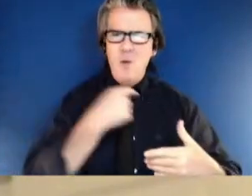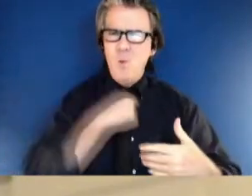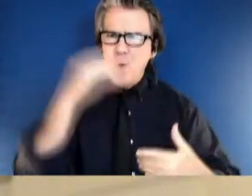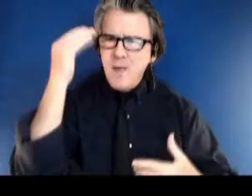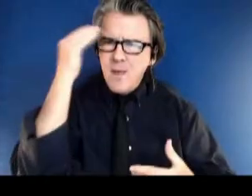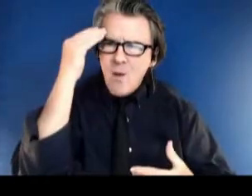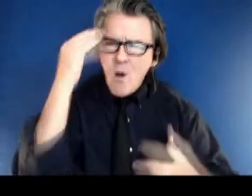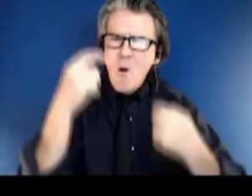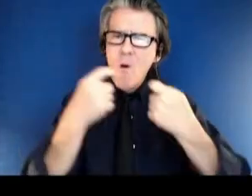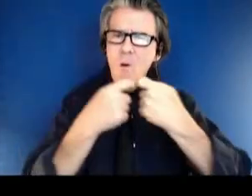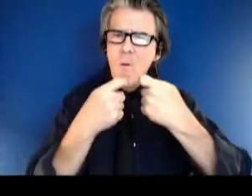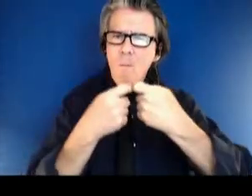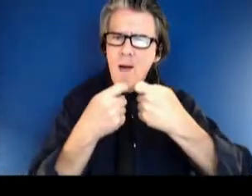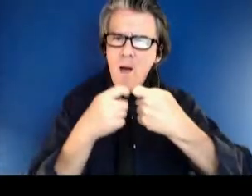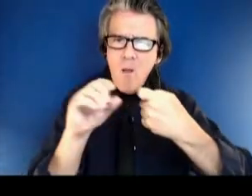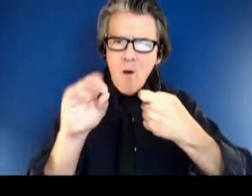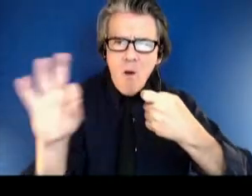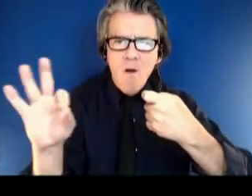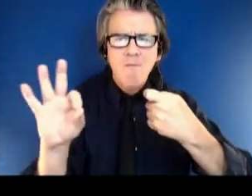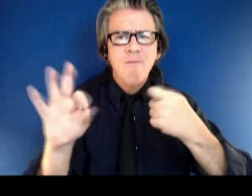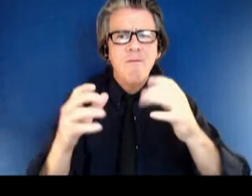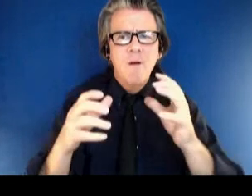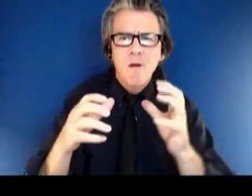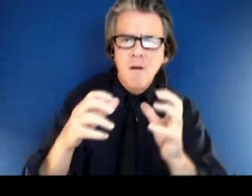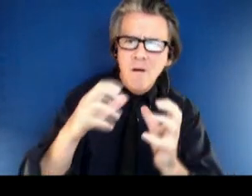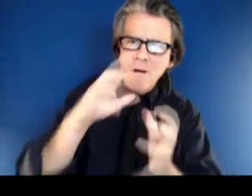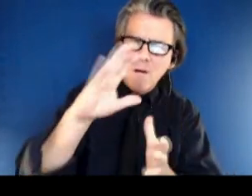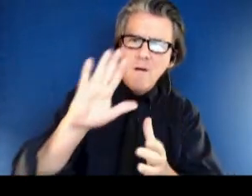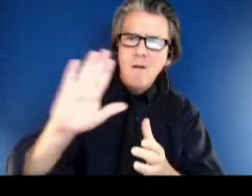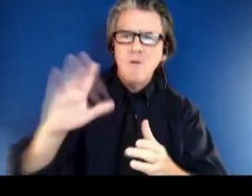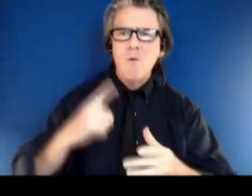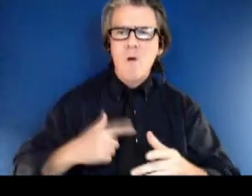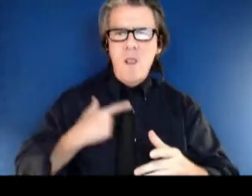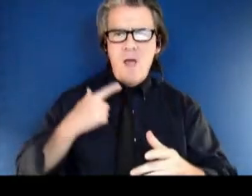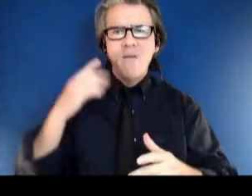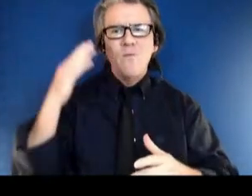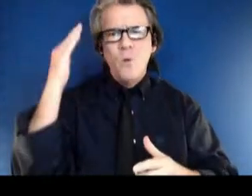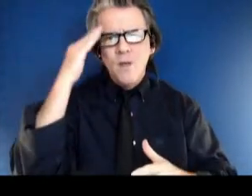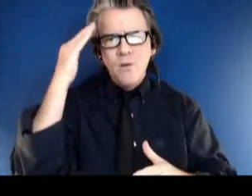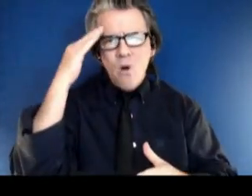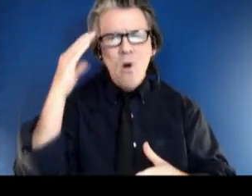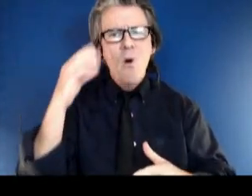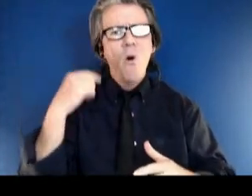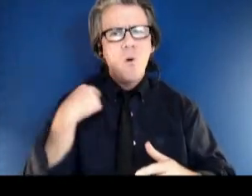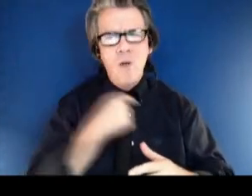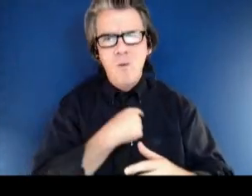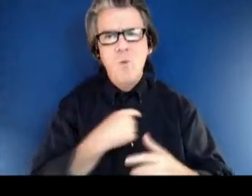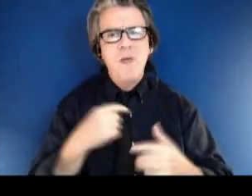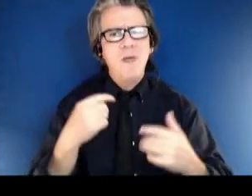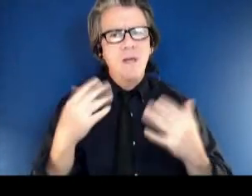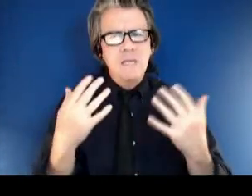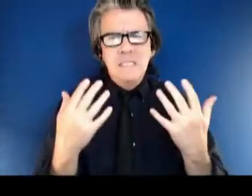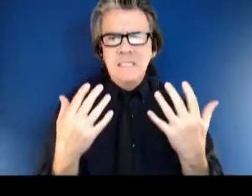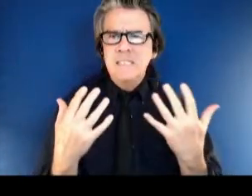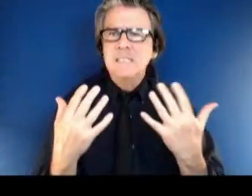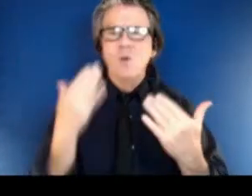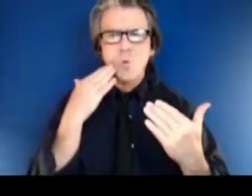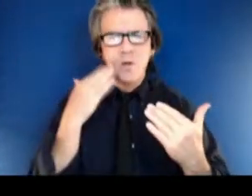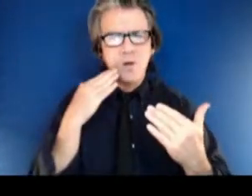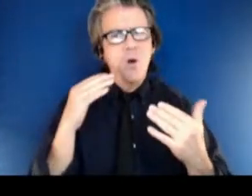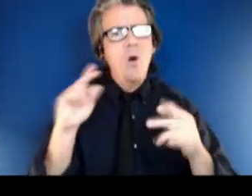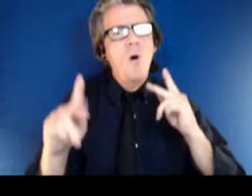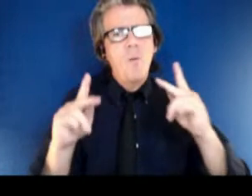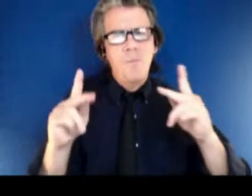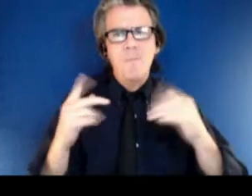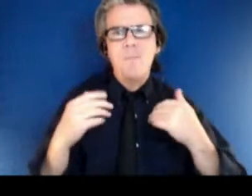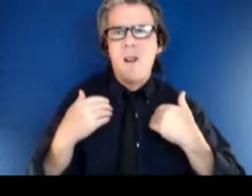can be to our customers. Losing power can be very disruptive. We also recognize that a number of our customers have